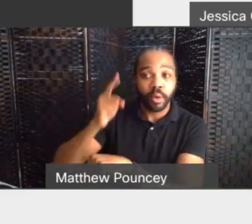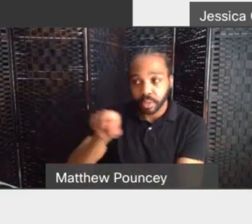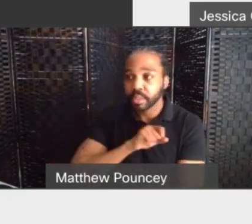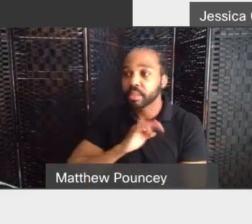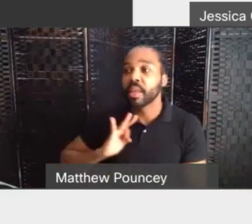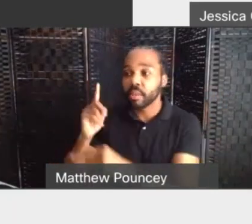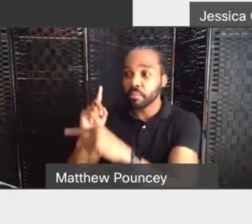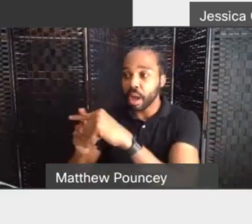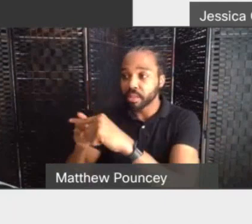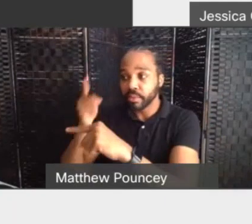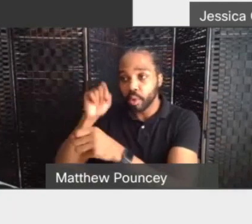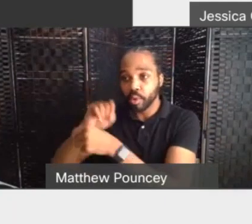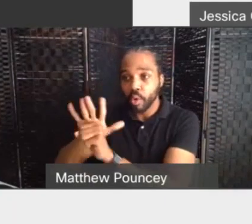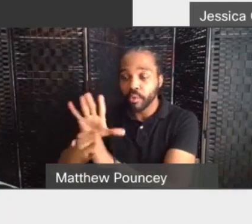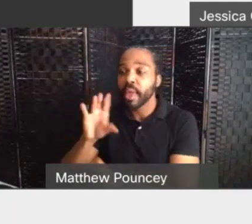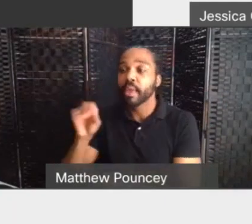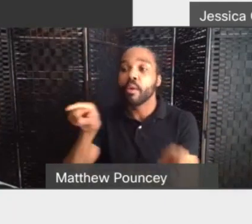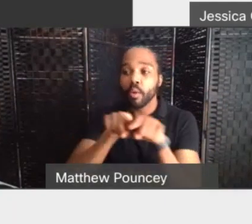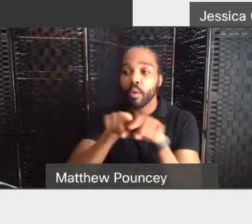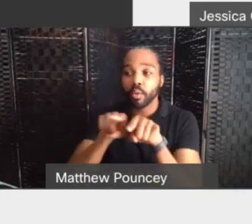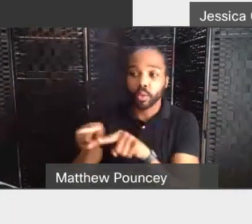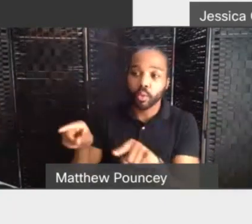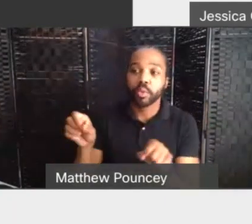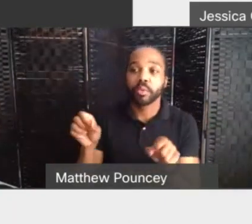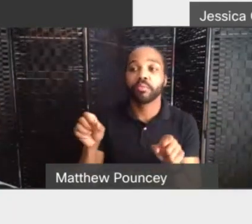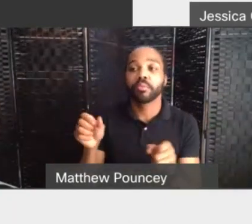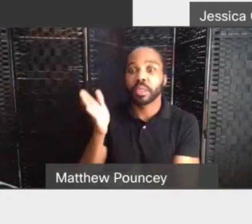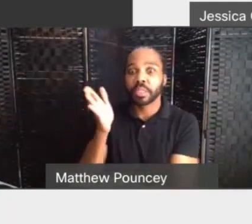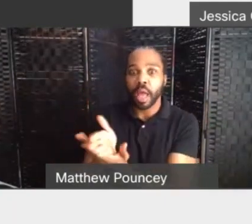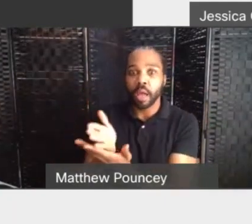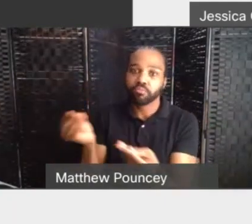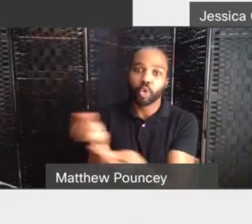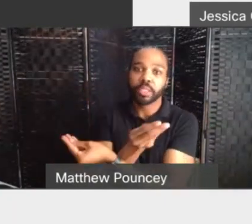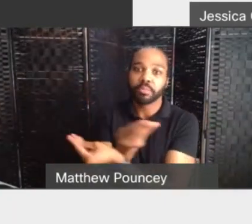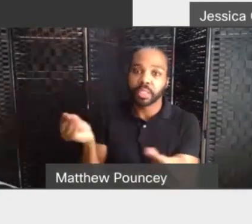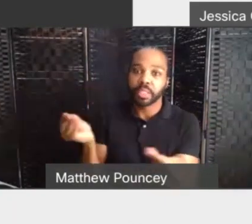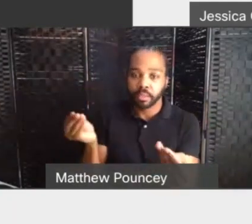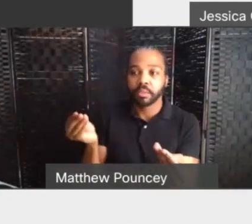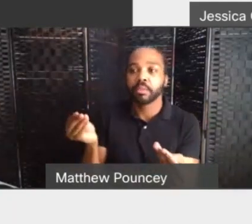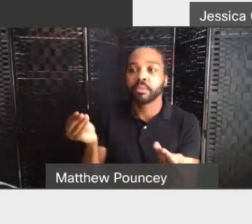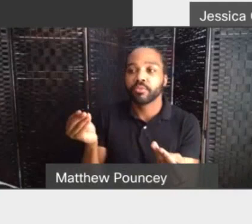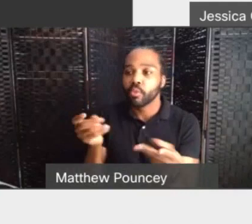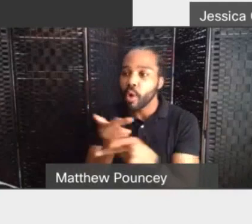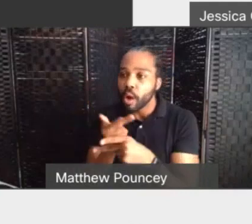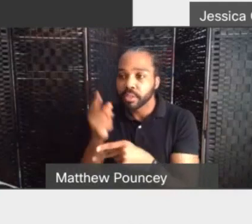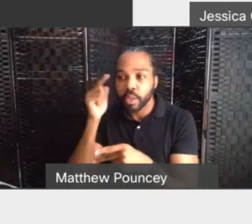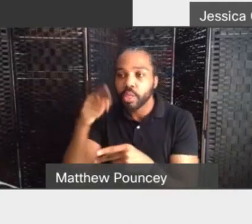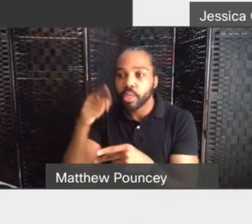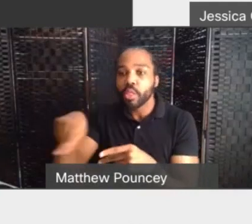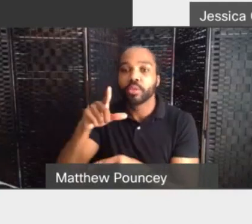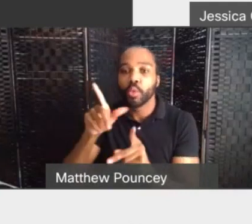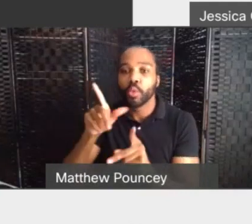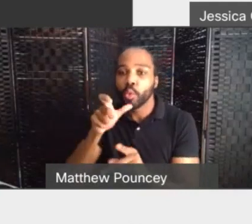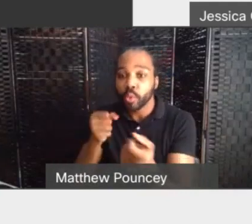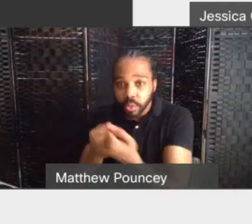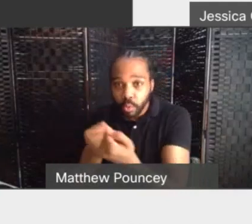for COVID-19 and also discontinuation of transmission-based precautions for persons supported with